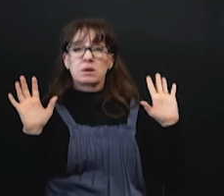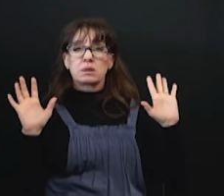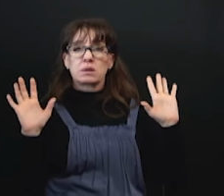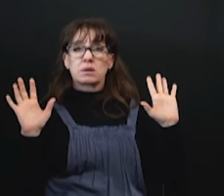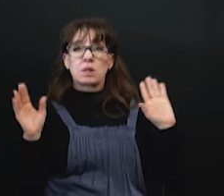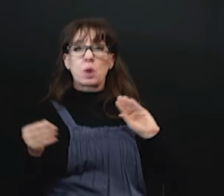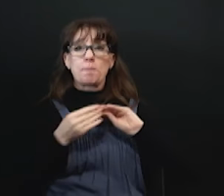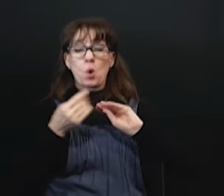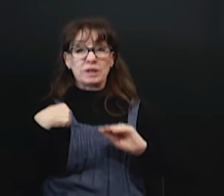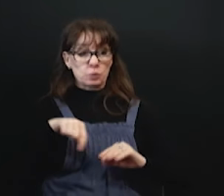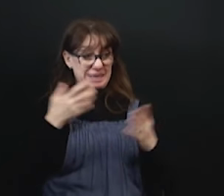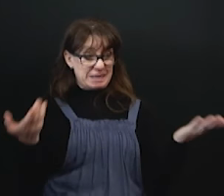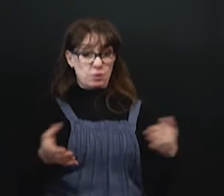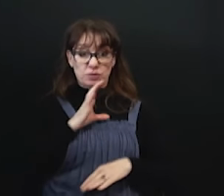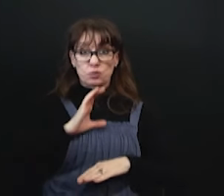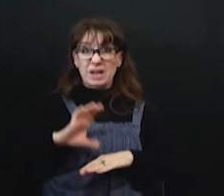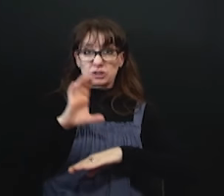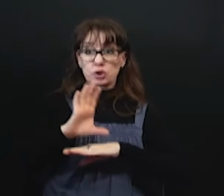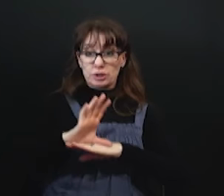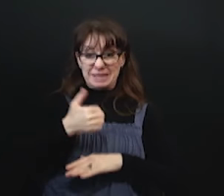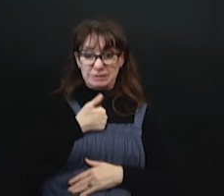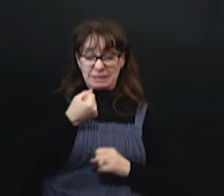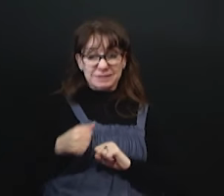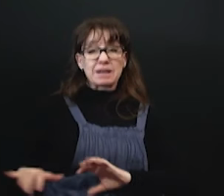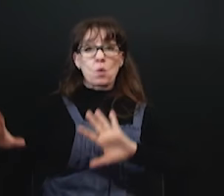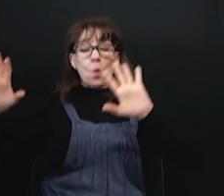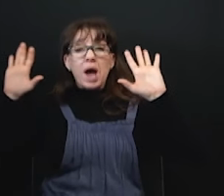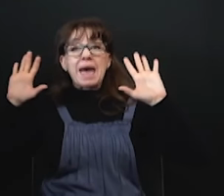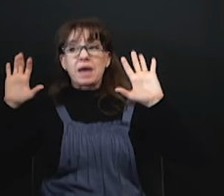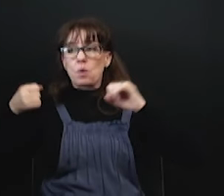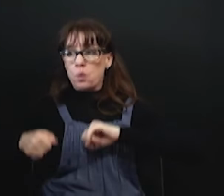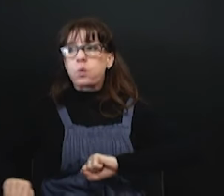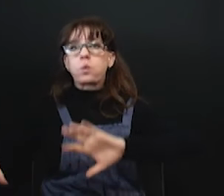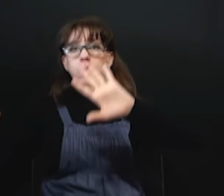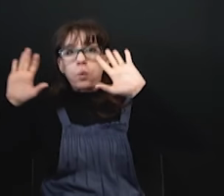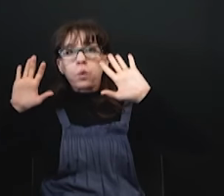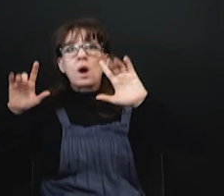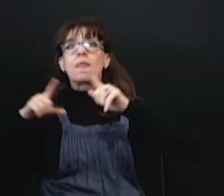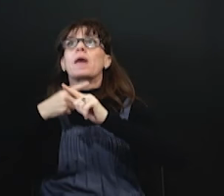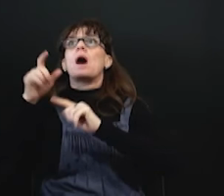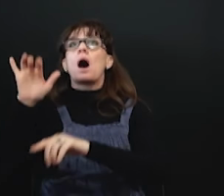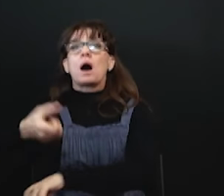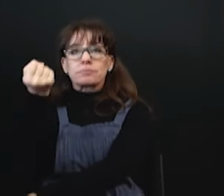The more we as Christ Church can give ourselves away, the more life in Christ we shall know.